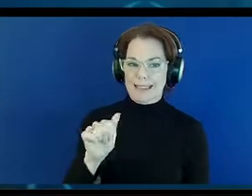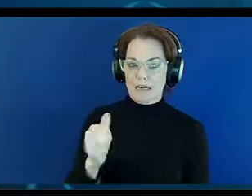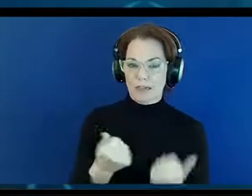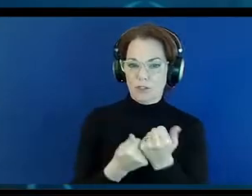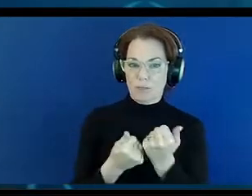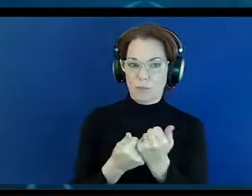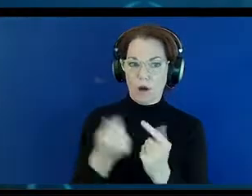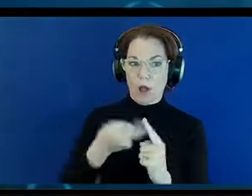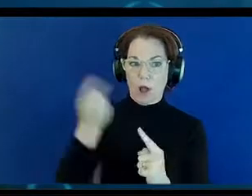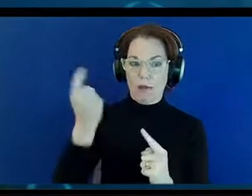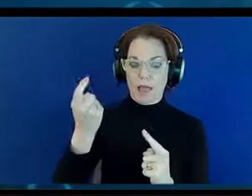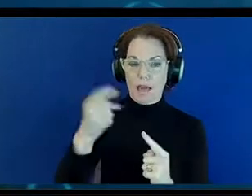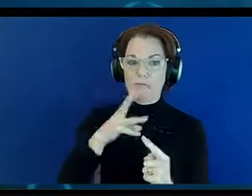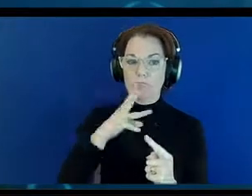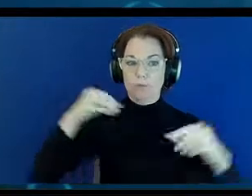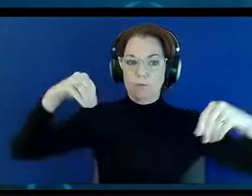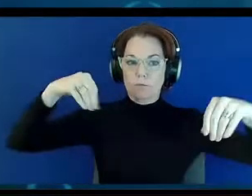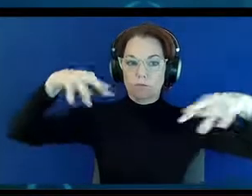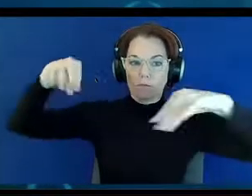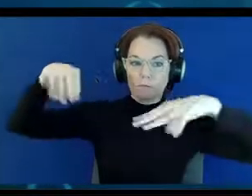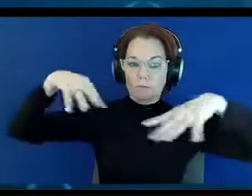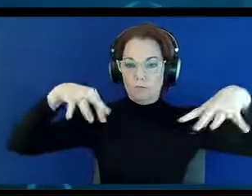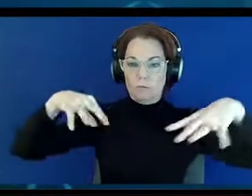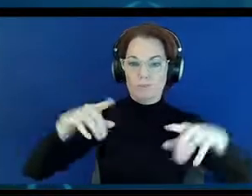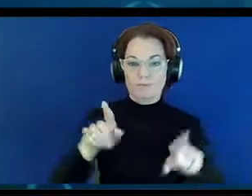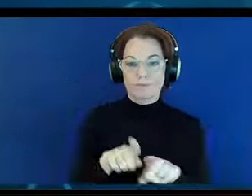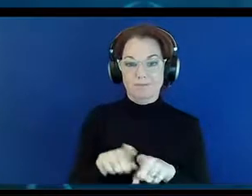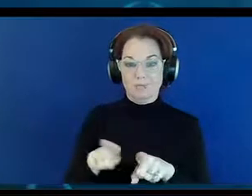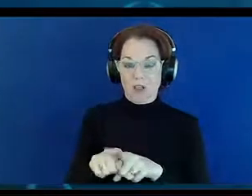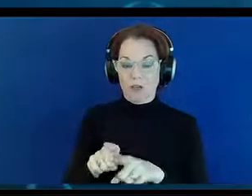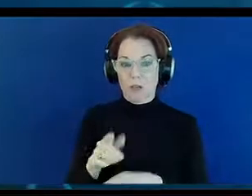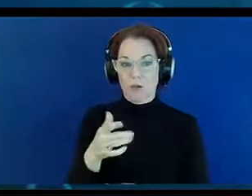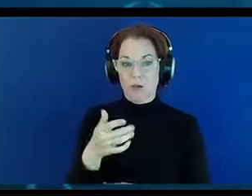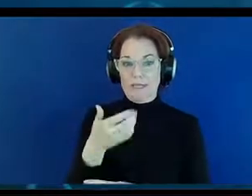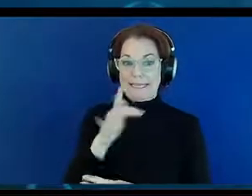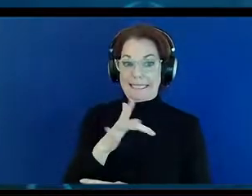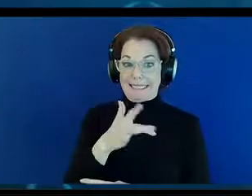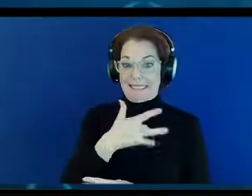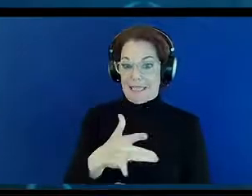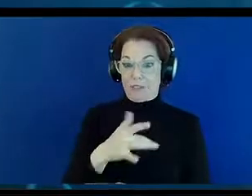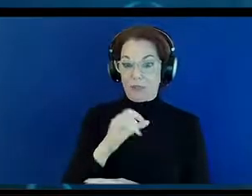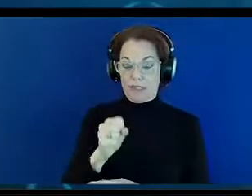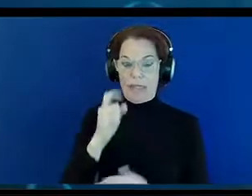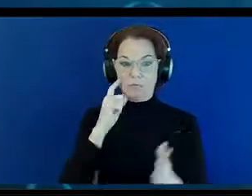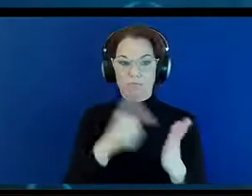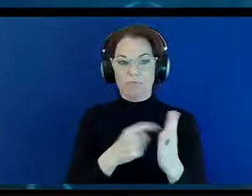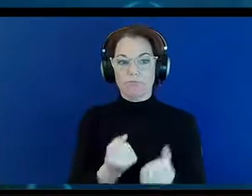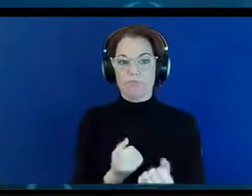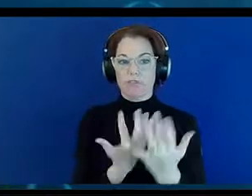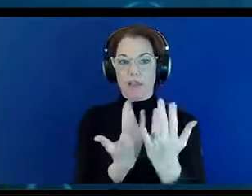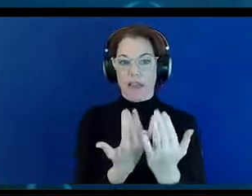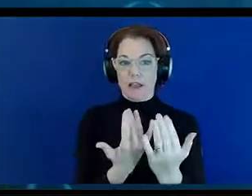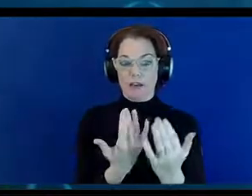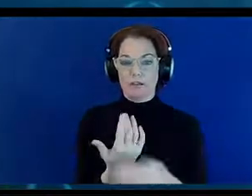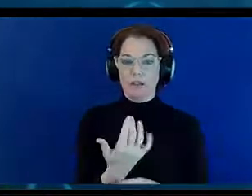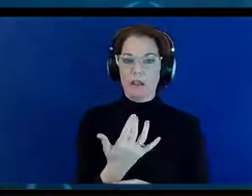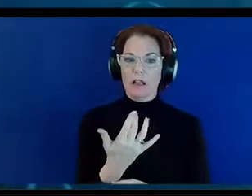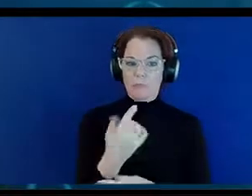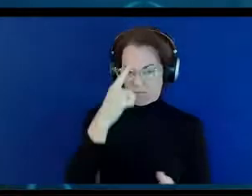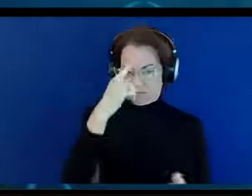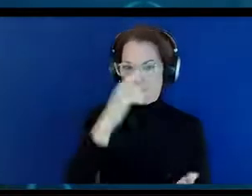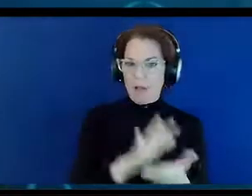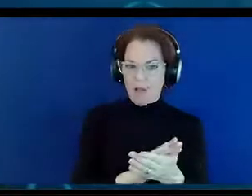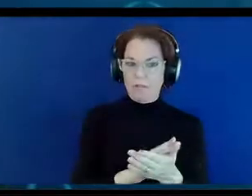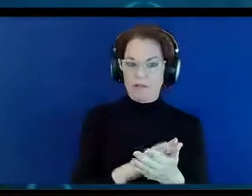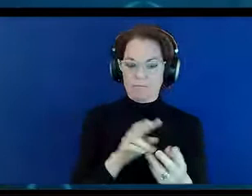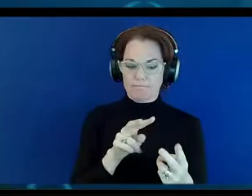sprinkler systems. Heat sensors also can be a sensitive way to detect fires. So I do think that these interventions should be looked at.